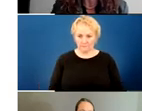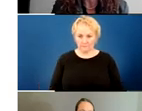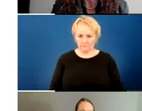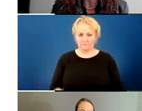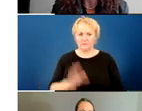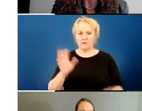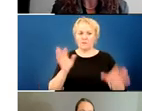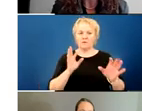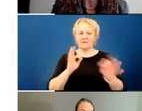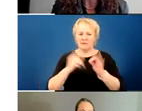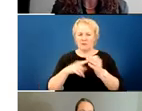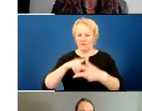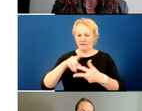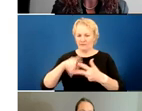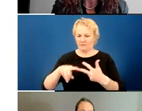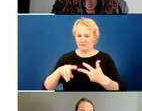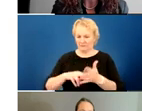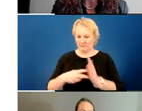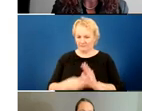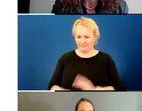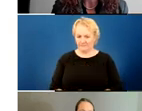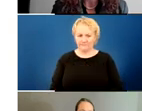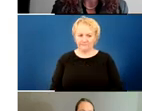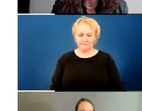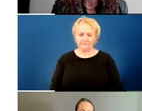what these different changes are as well.